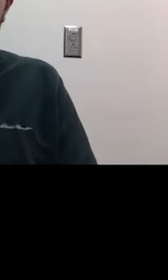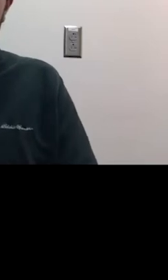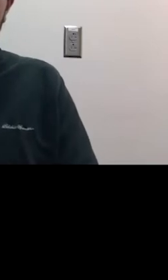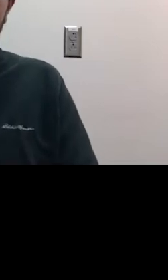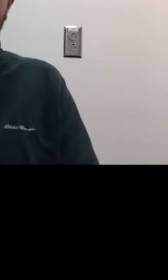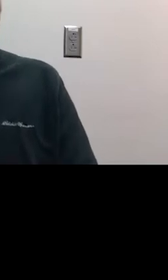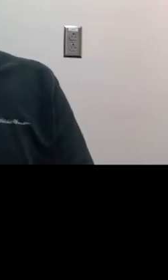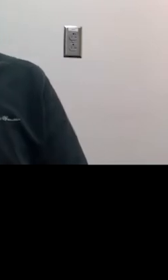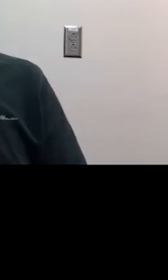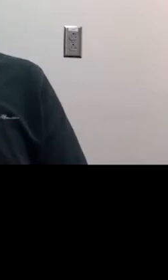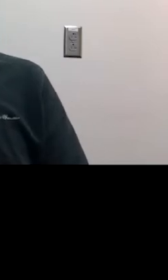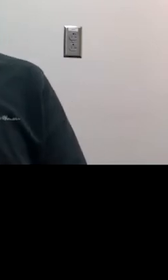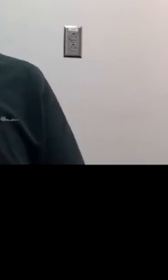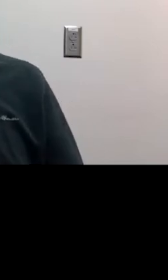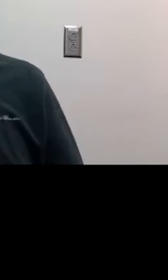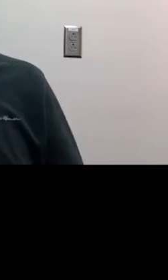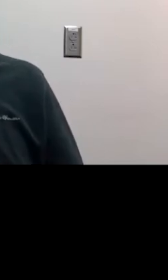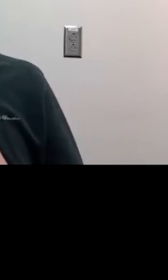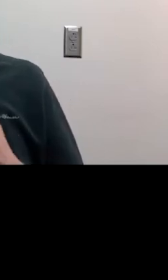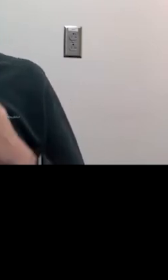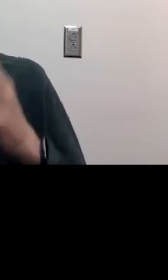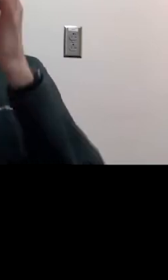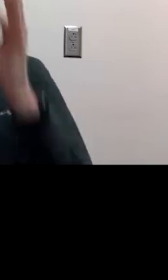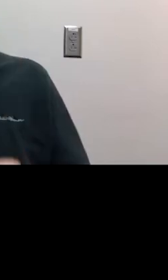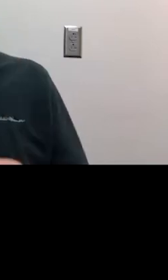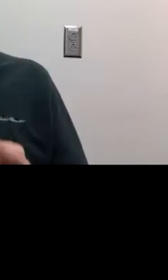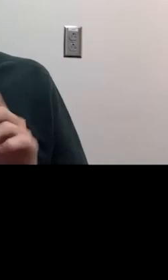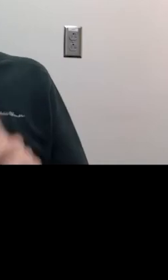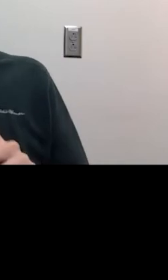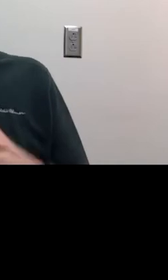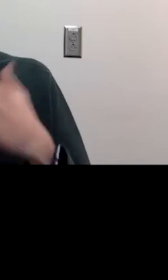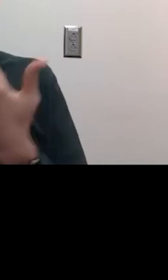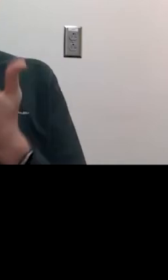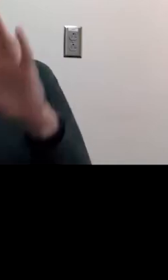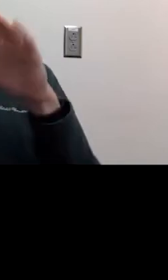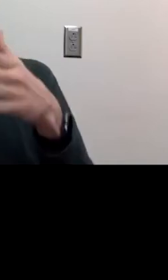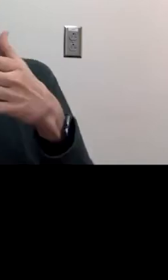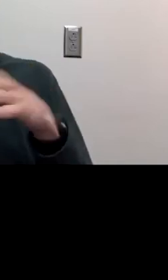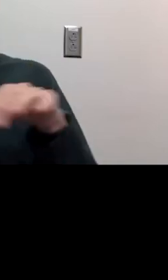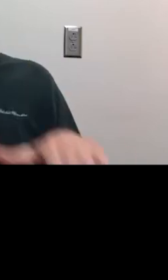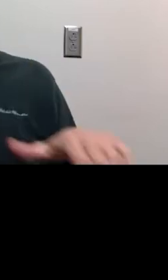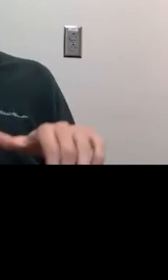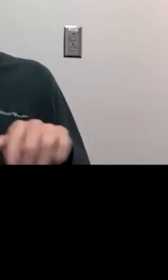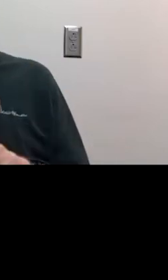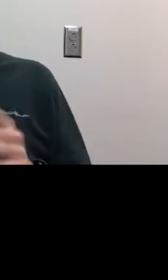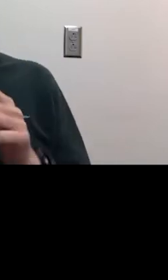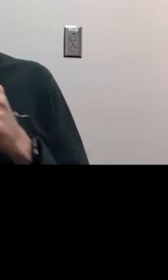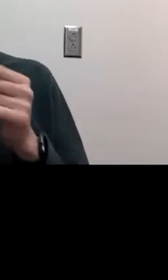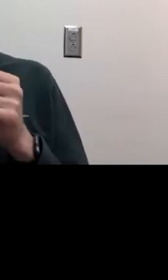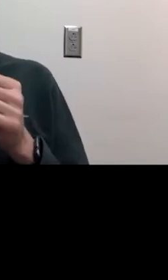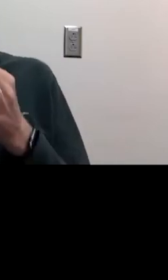other reason, and I'll just sort of thread the needle here, is that whole category of activities that we talked about related to